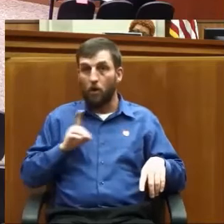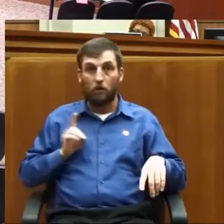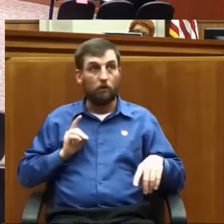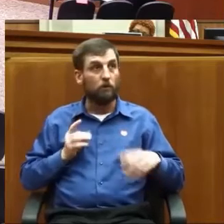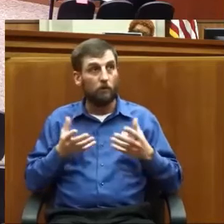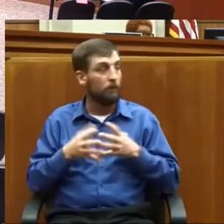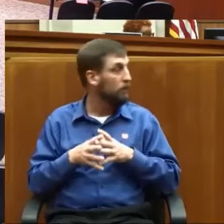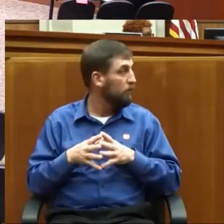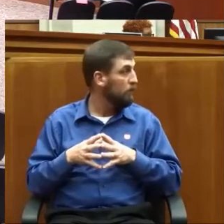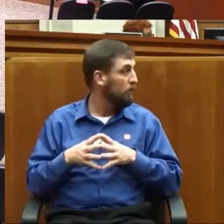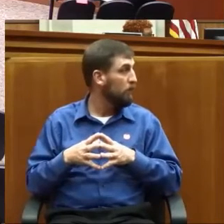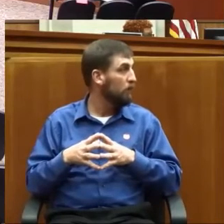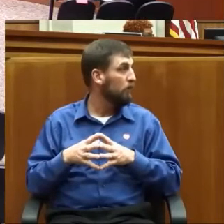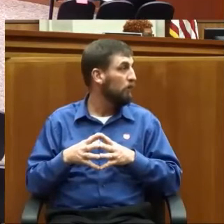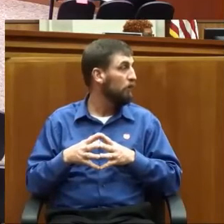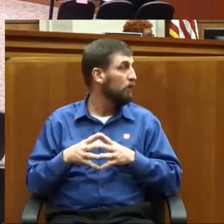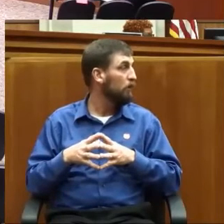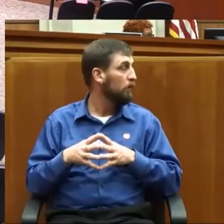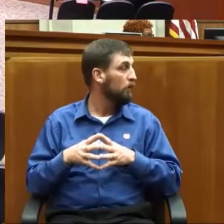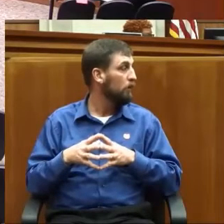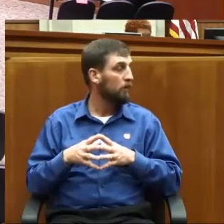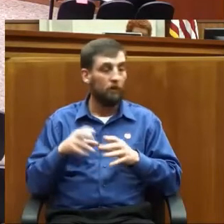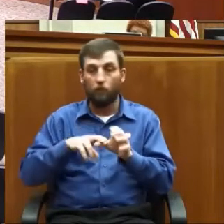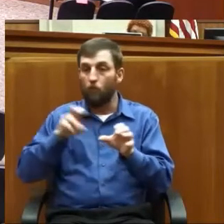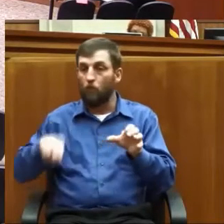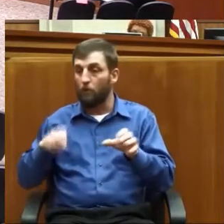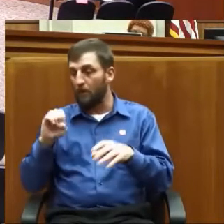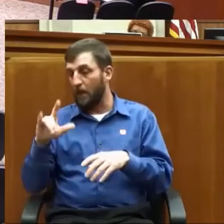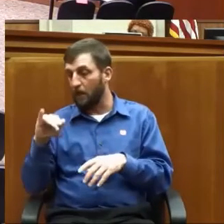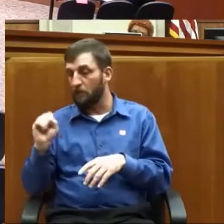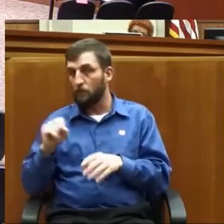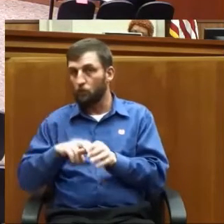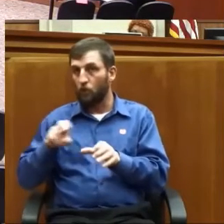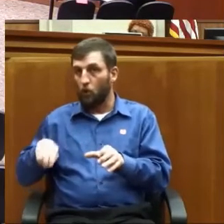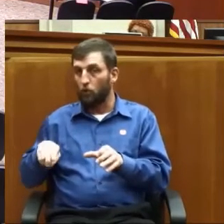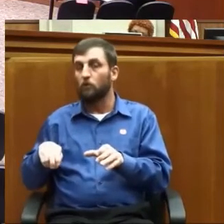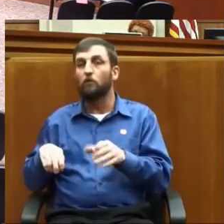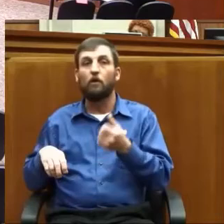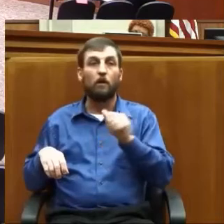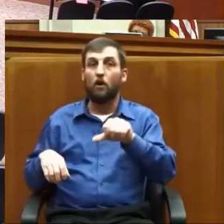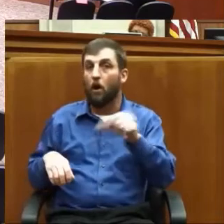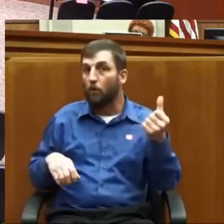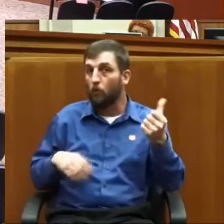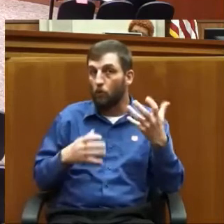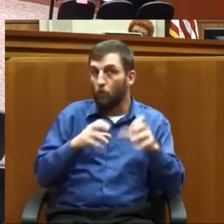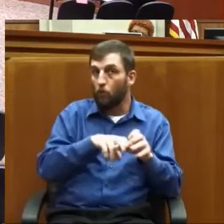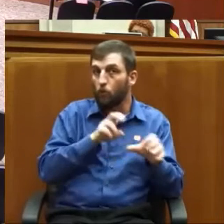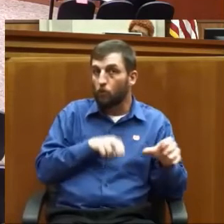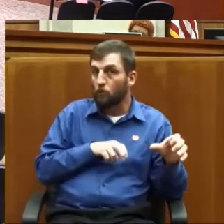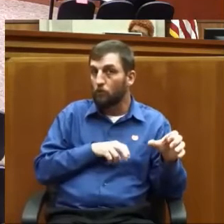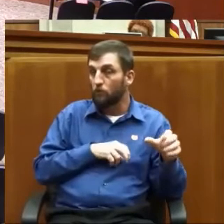items? I'd like to note the recusal of Ms. Ellis. Do I have any other recusals to be noted?